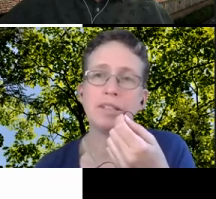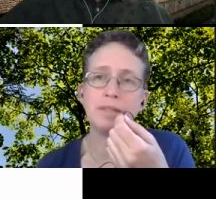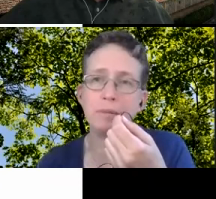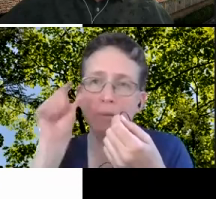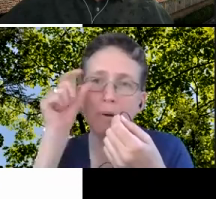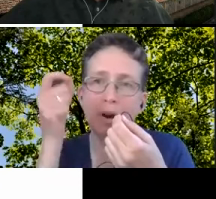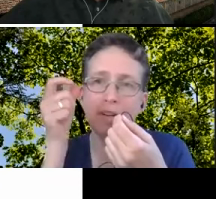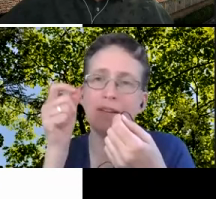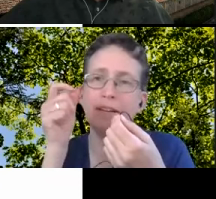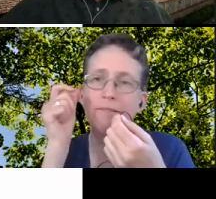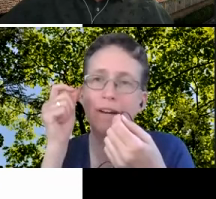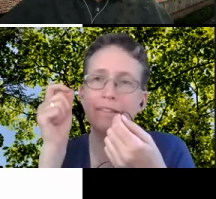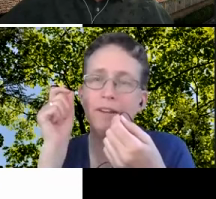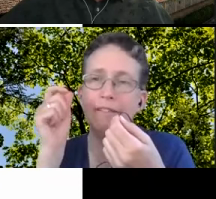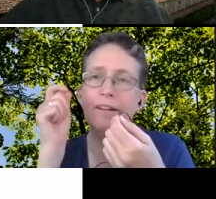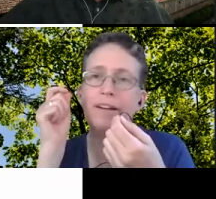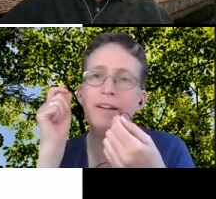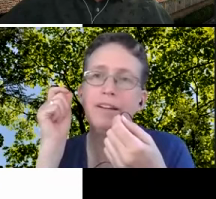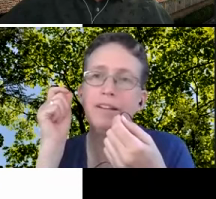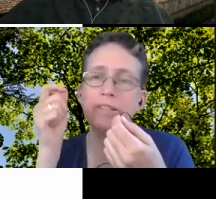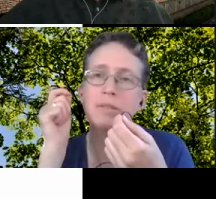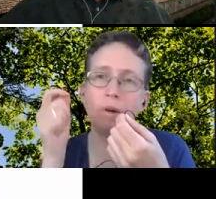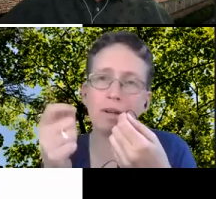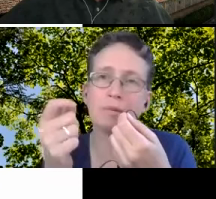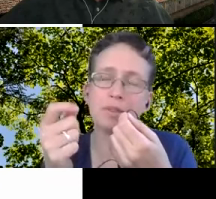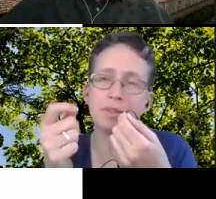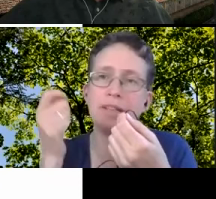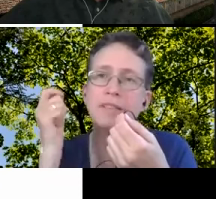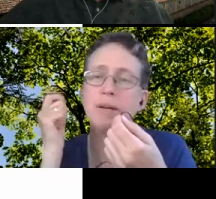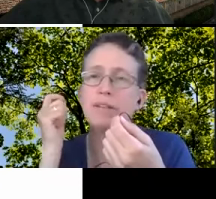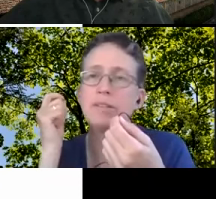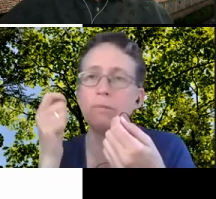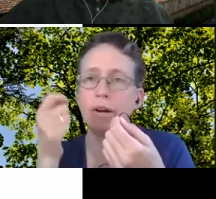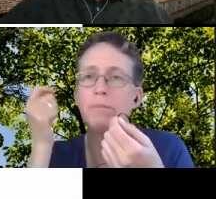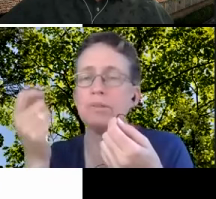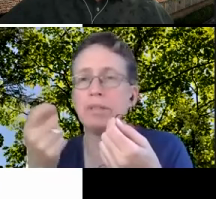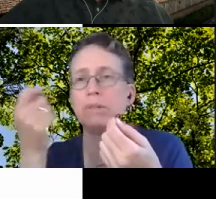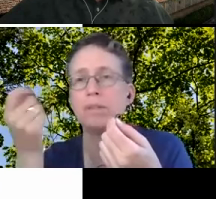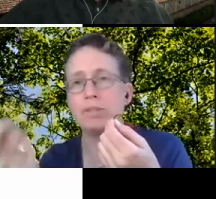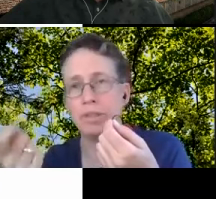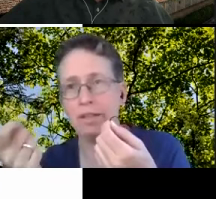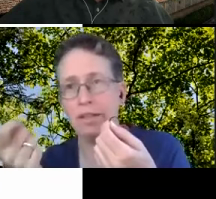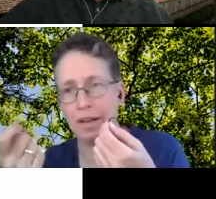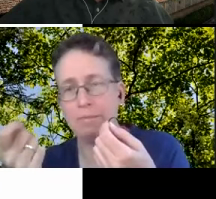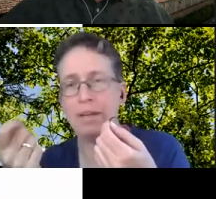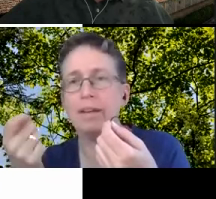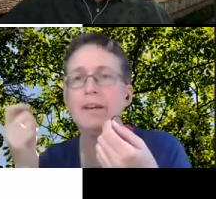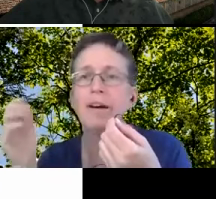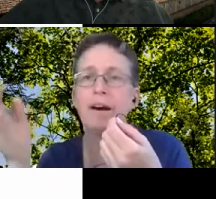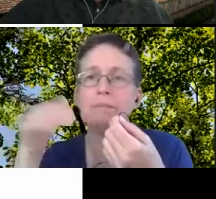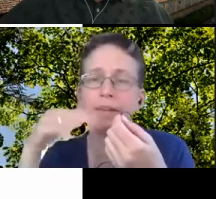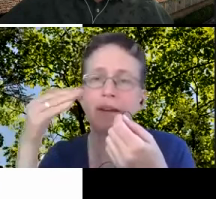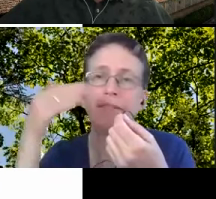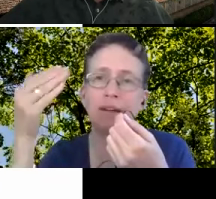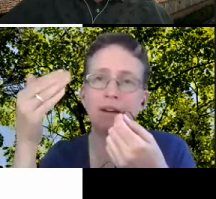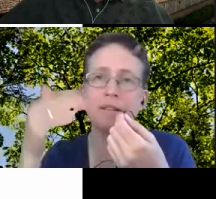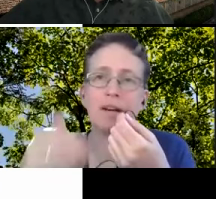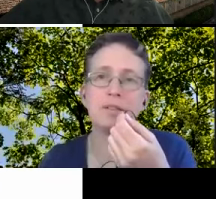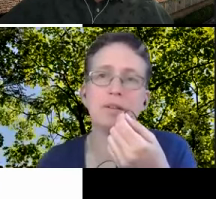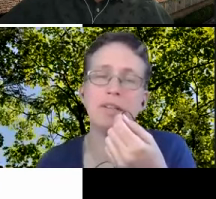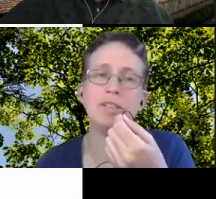that actually was able to parse out the effect of having not just walkable streets, but walkable streets with tree canopy,